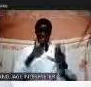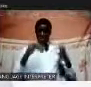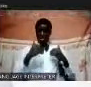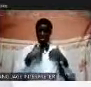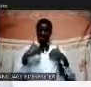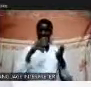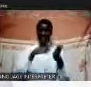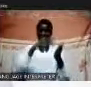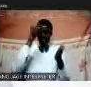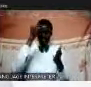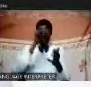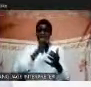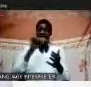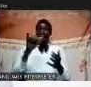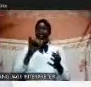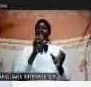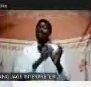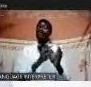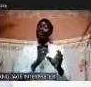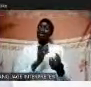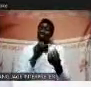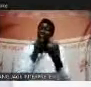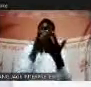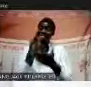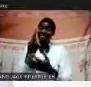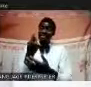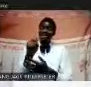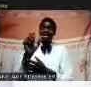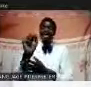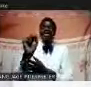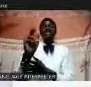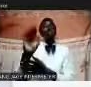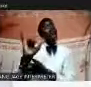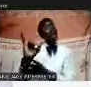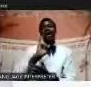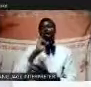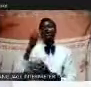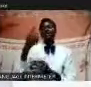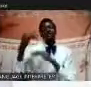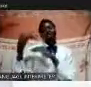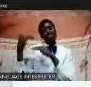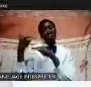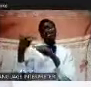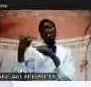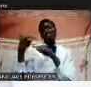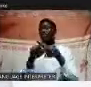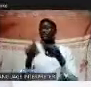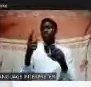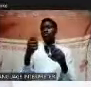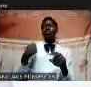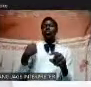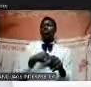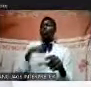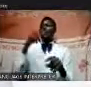is the limit. And I won't even say the sky is the limit. There are no limits. It's just that we need to learn how to manage